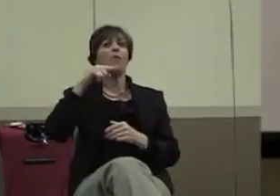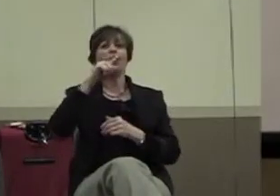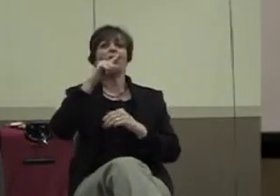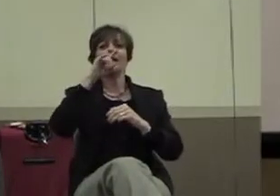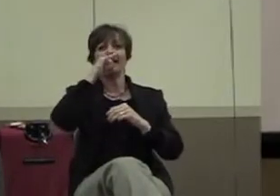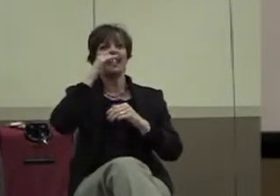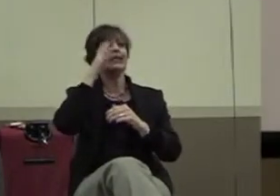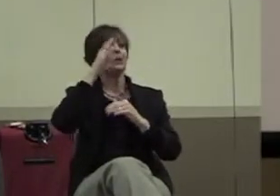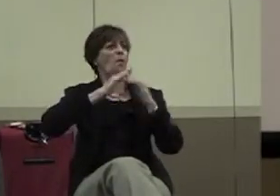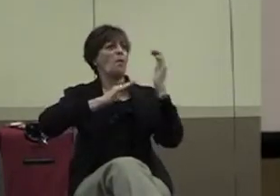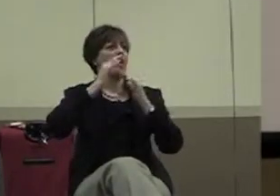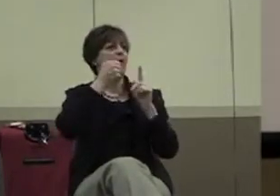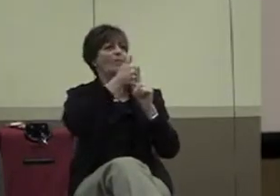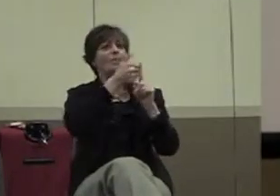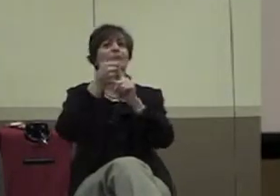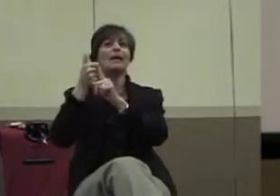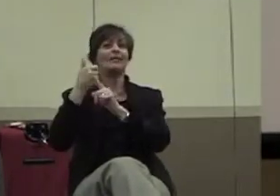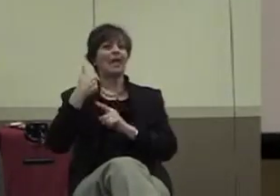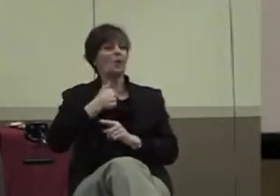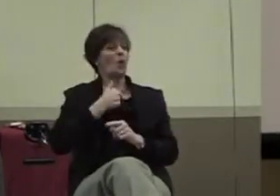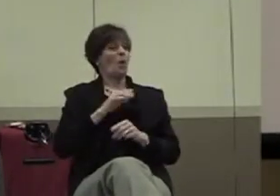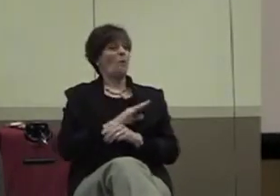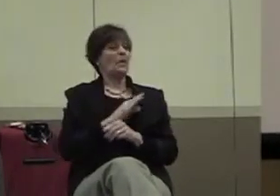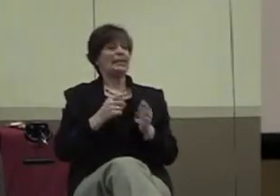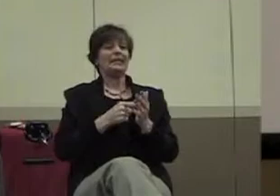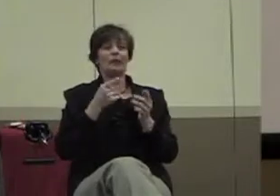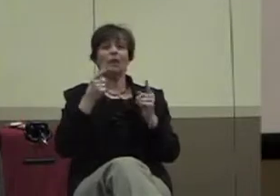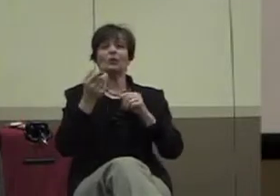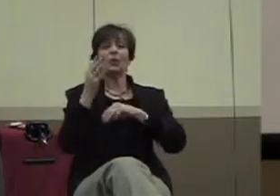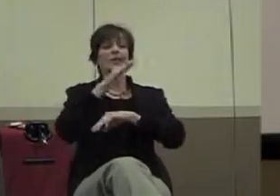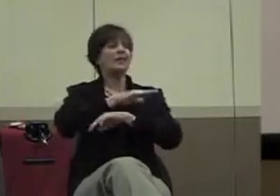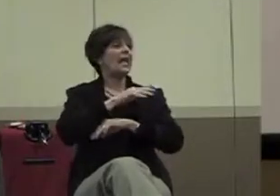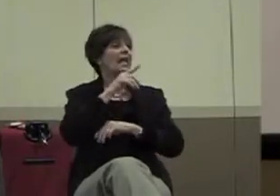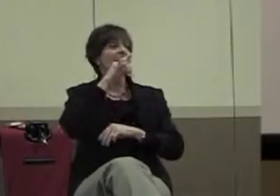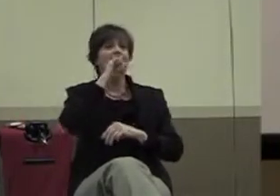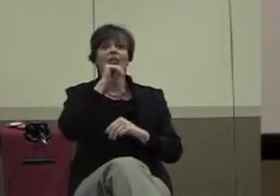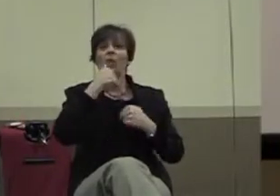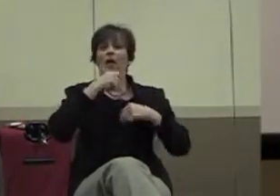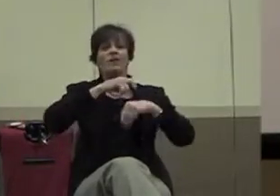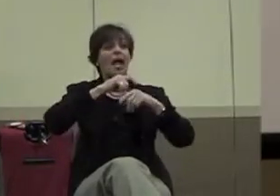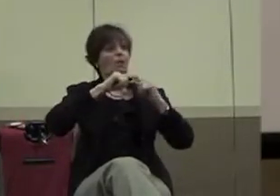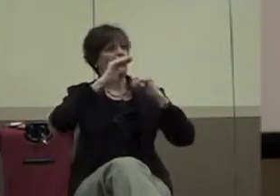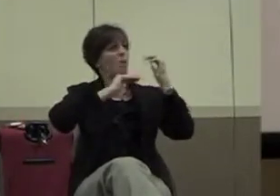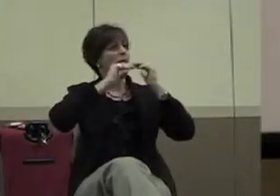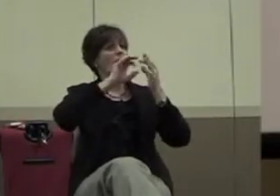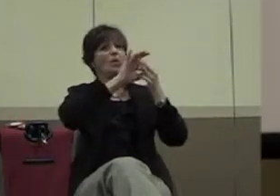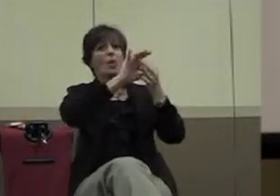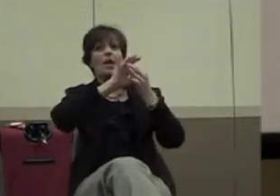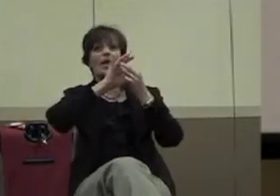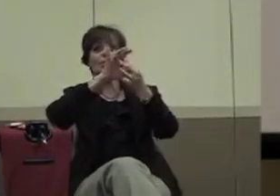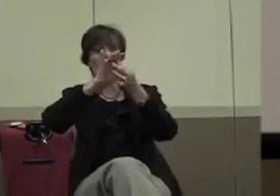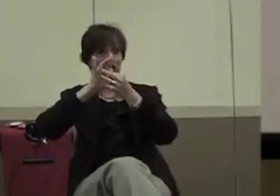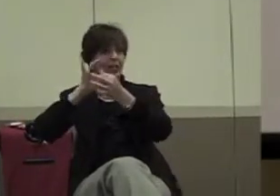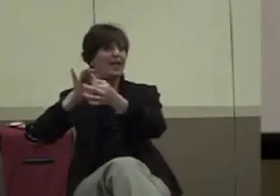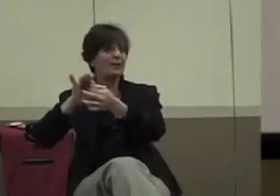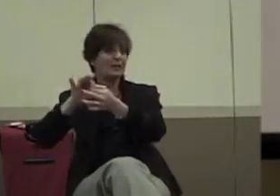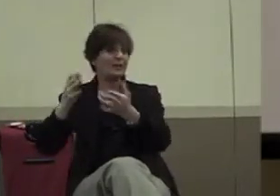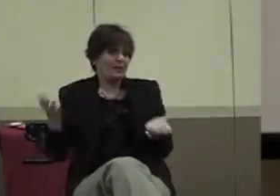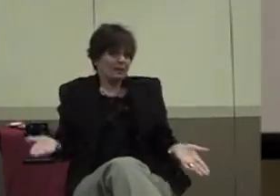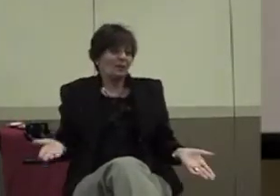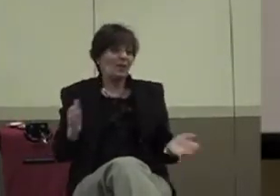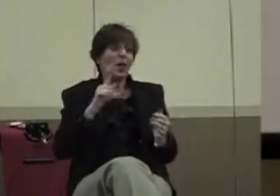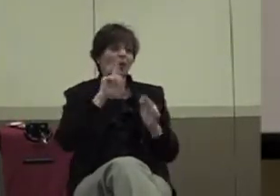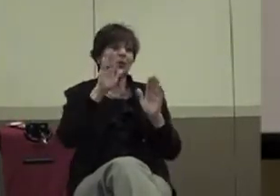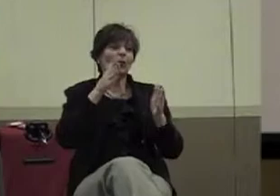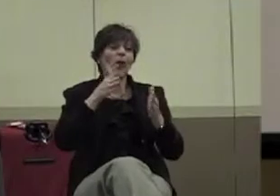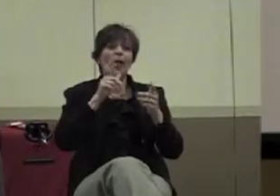And we're so busy sometimes during the day that kids don't have time to build those relationships. So it was a great way of building that into